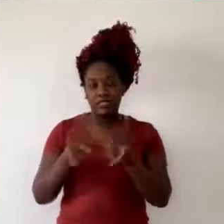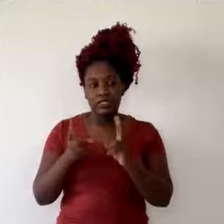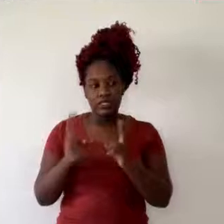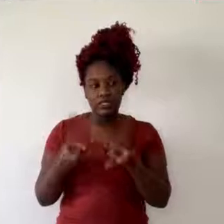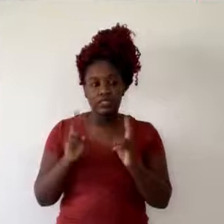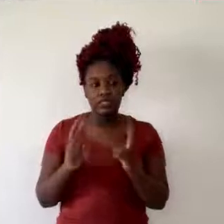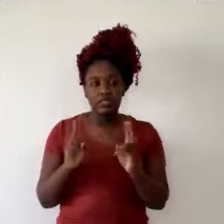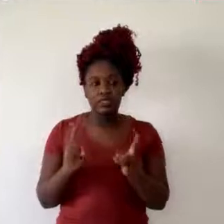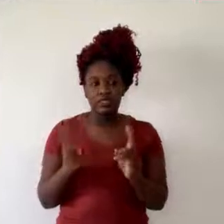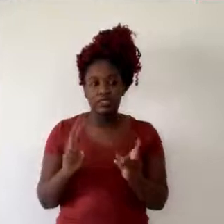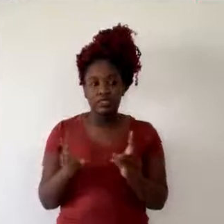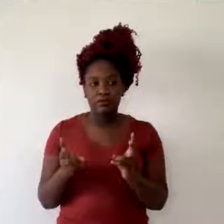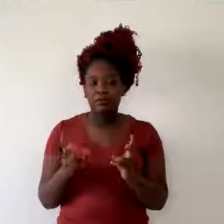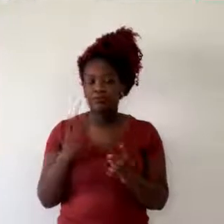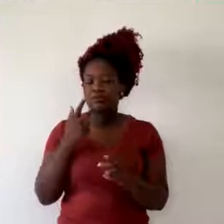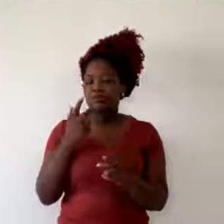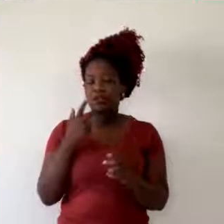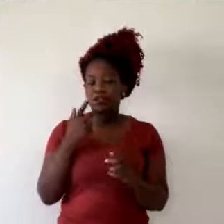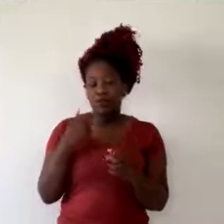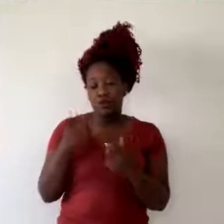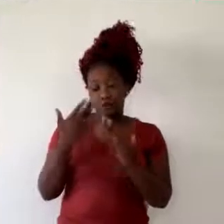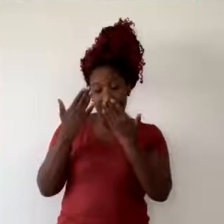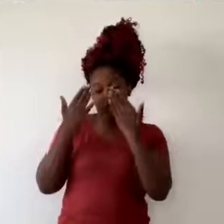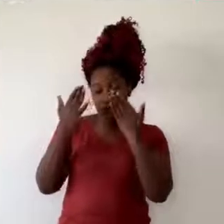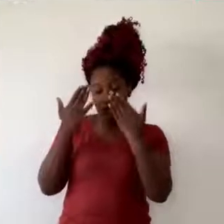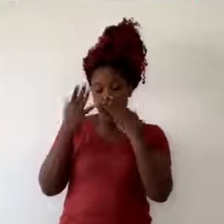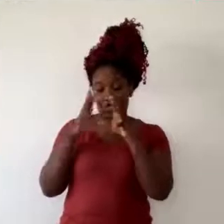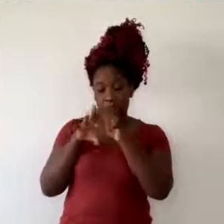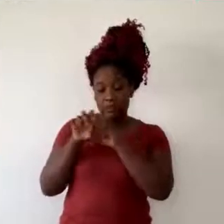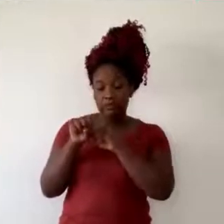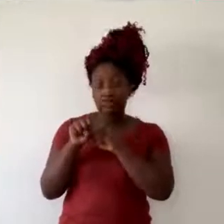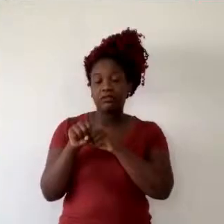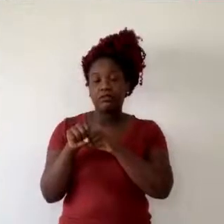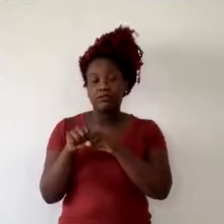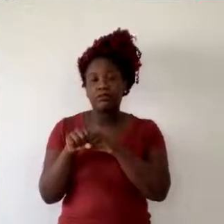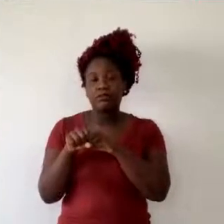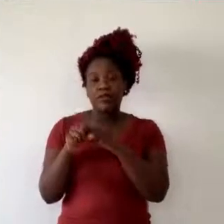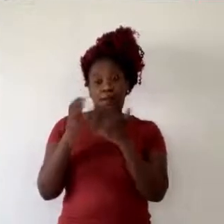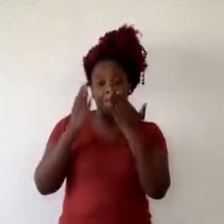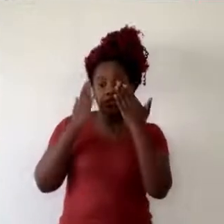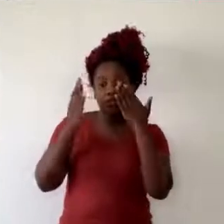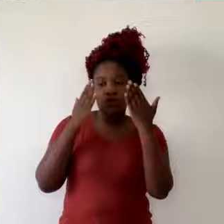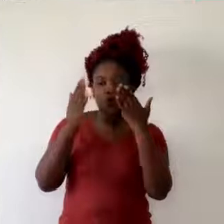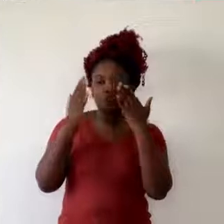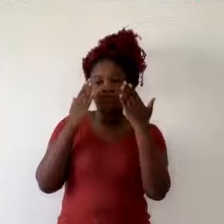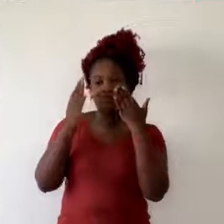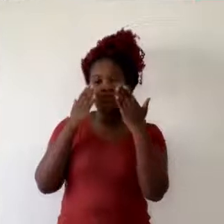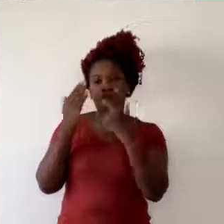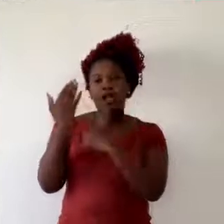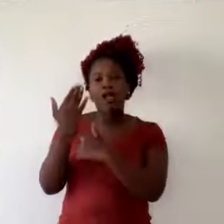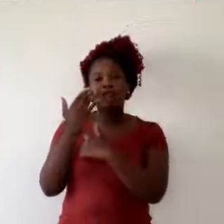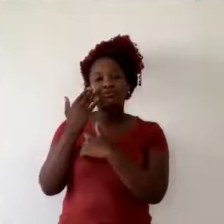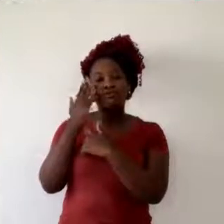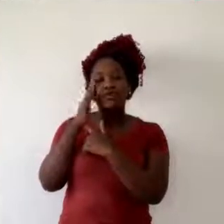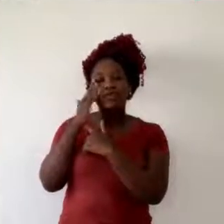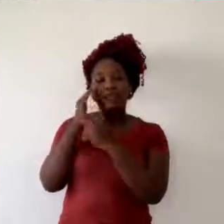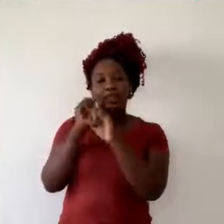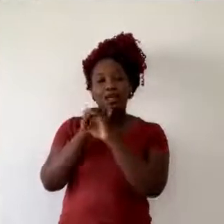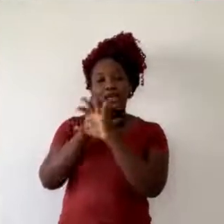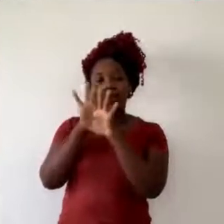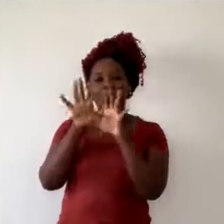talking a lot about, as a psychologist, and psychology helps us